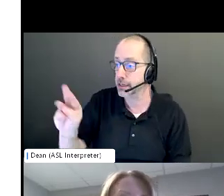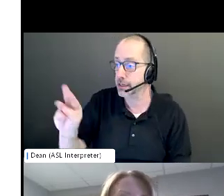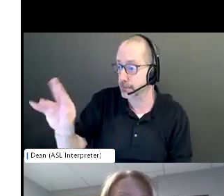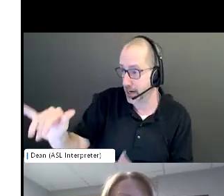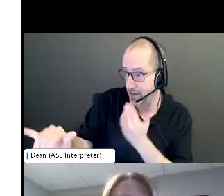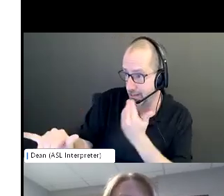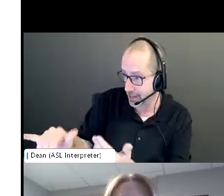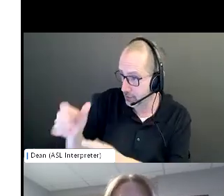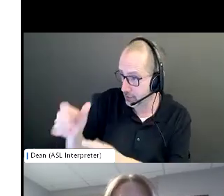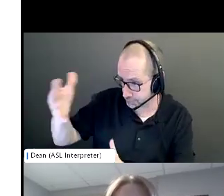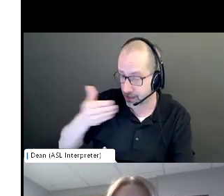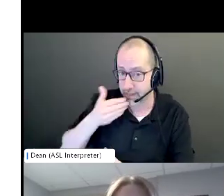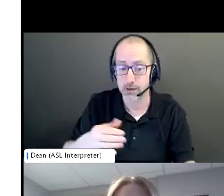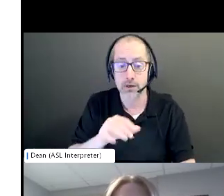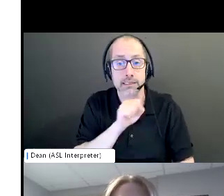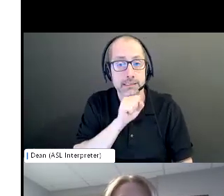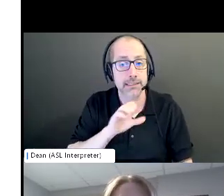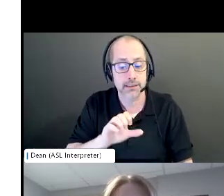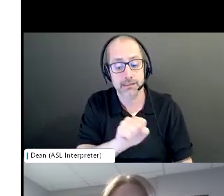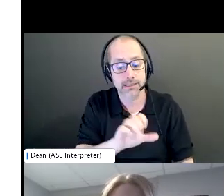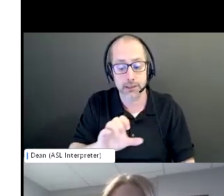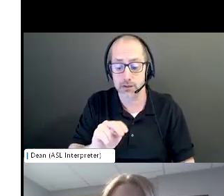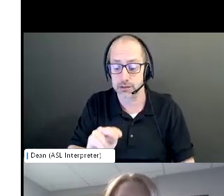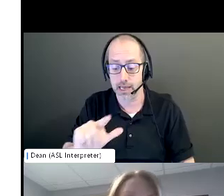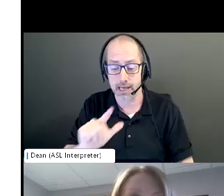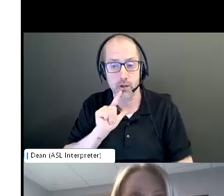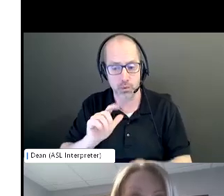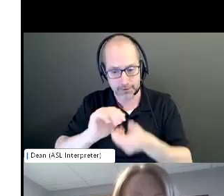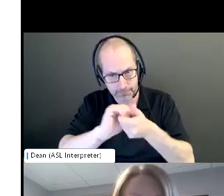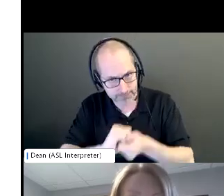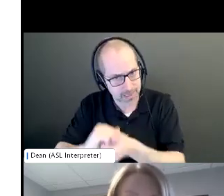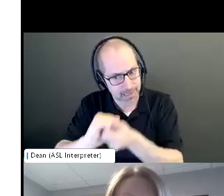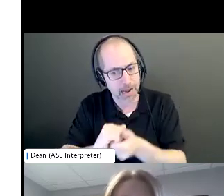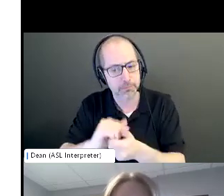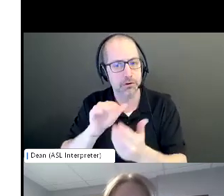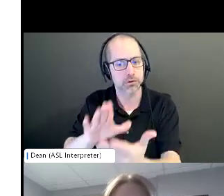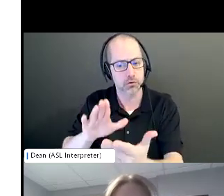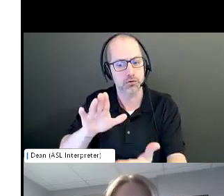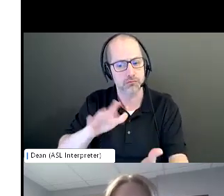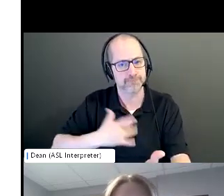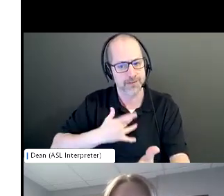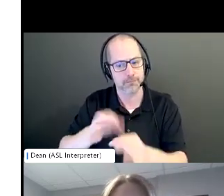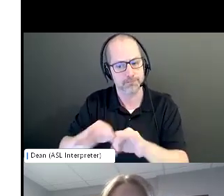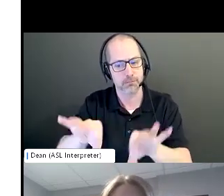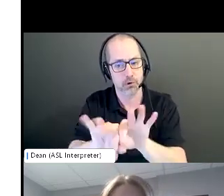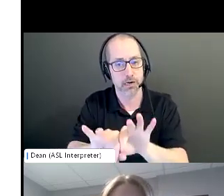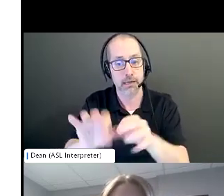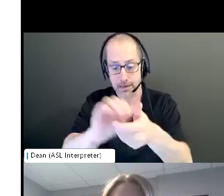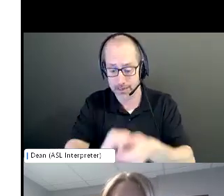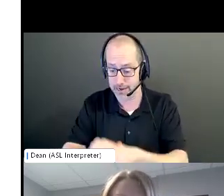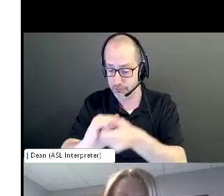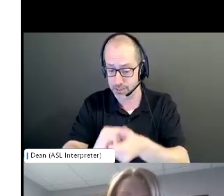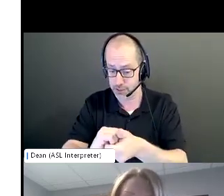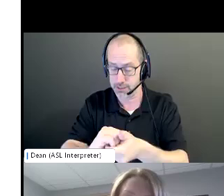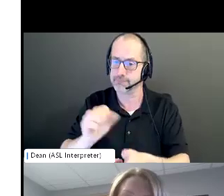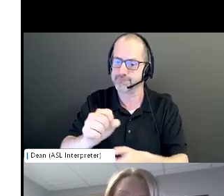of course, at Seniors NL, we believe in a collaborative approach in ending elder abuse. And collaboration is really the key, as